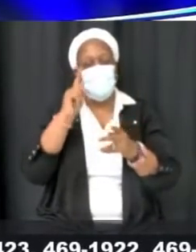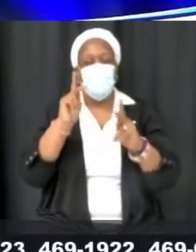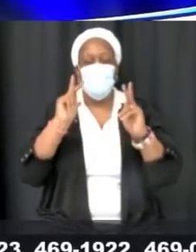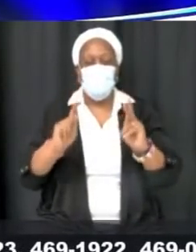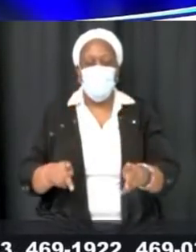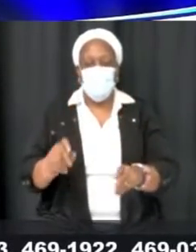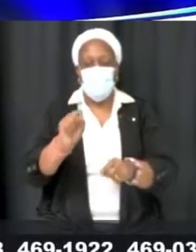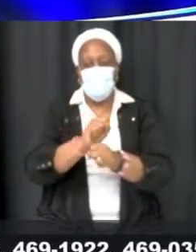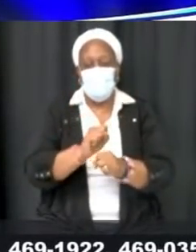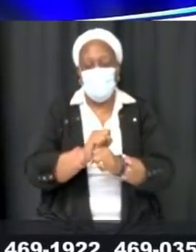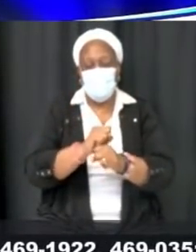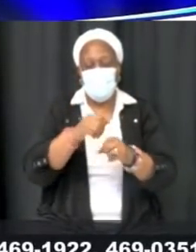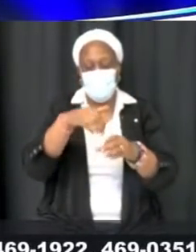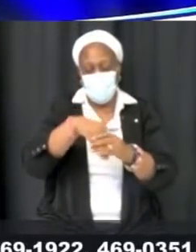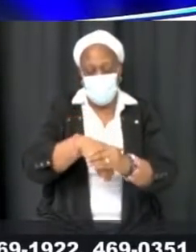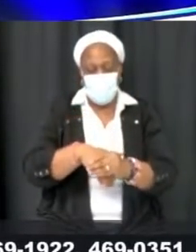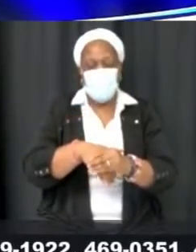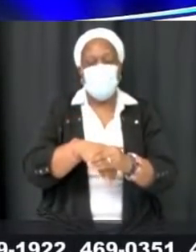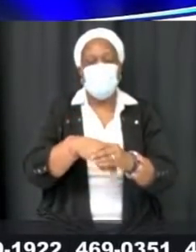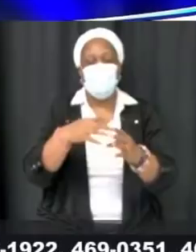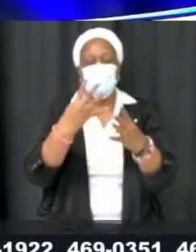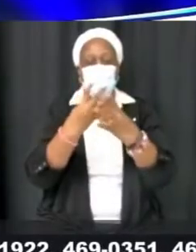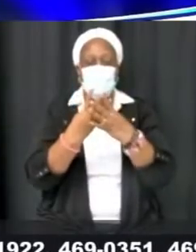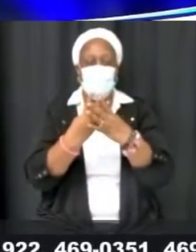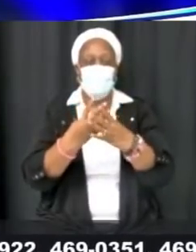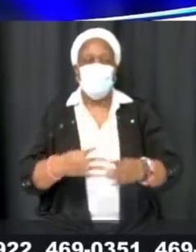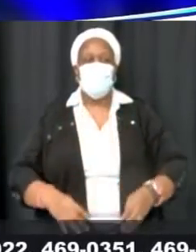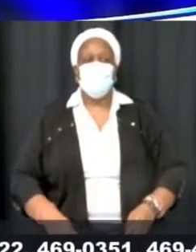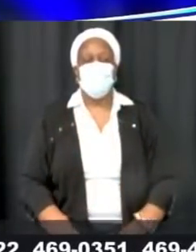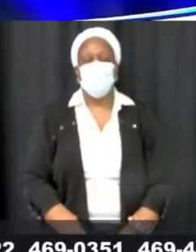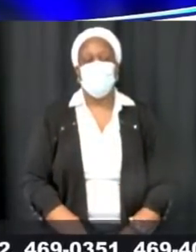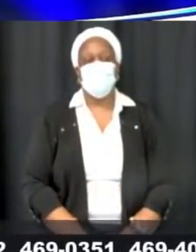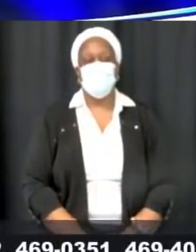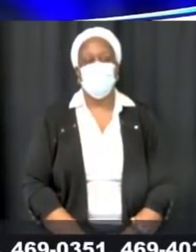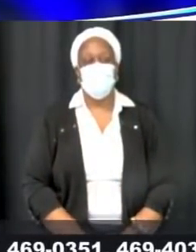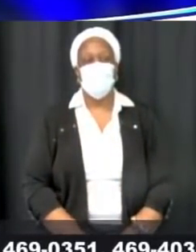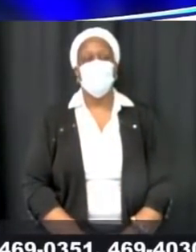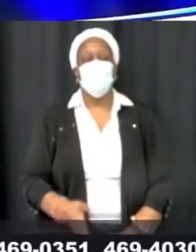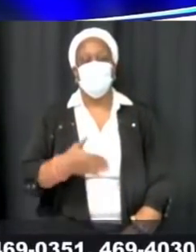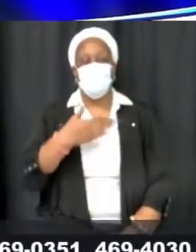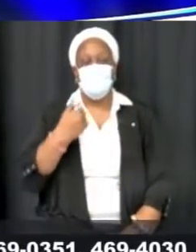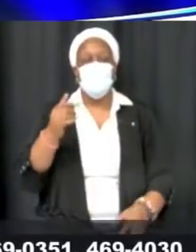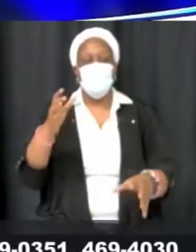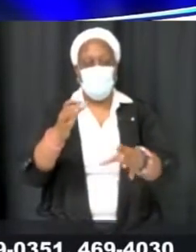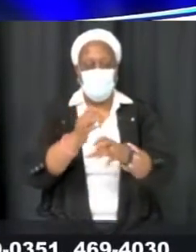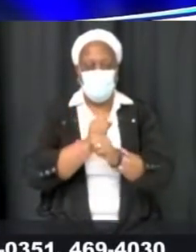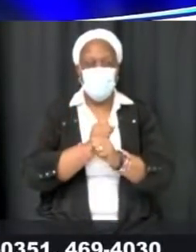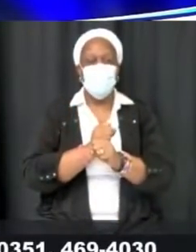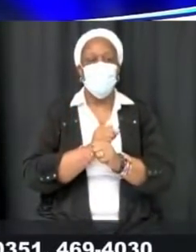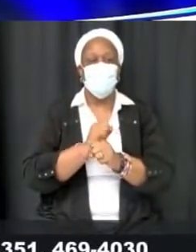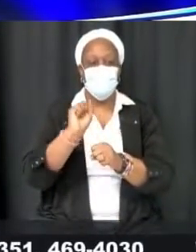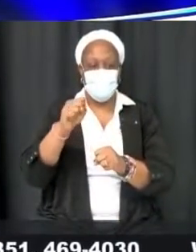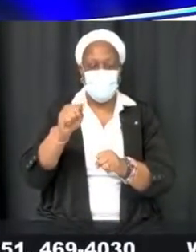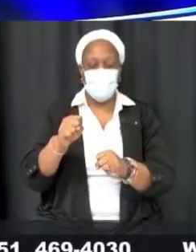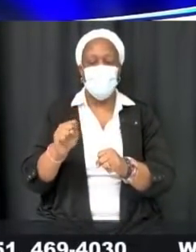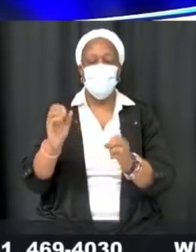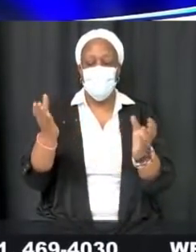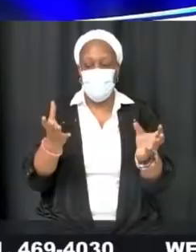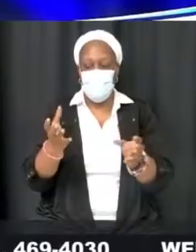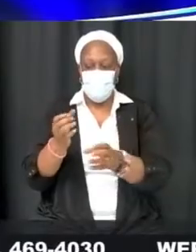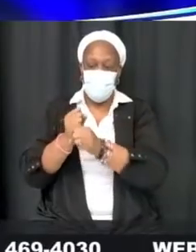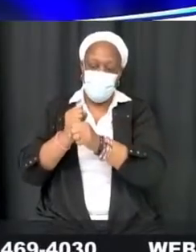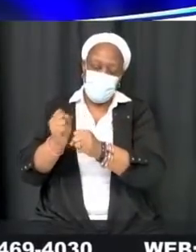Harris, and I'm pleased that today or yesterday and continue today, we picked up